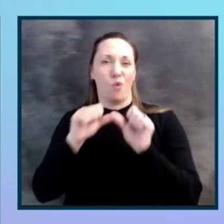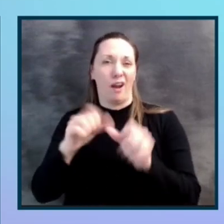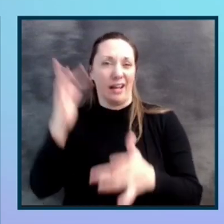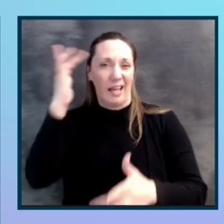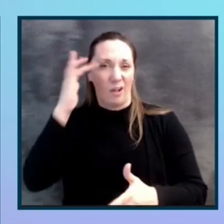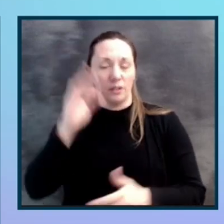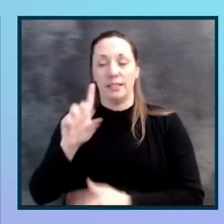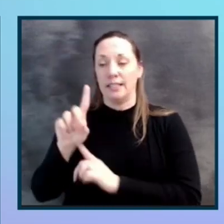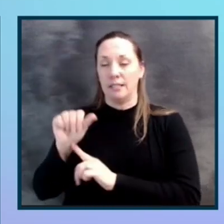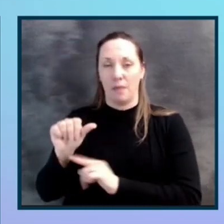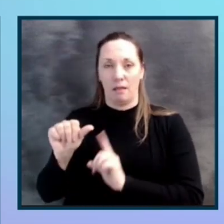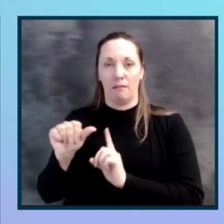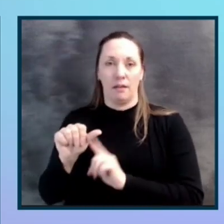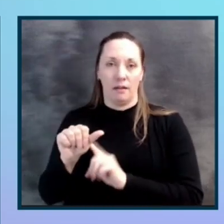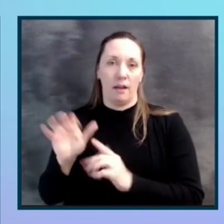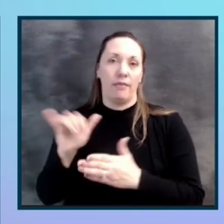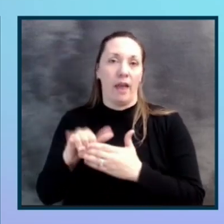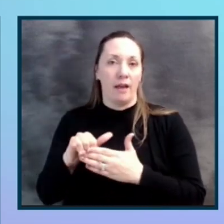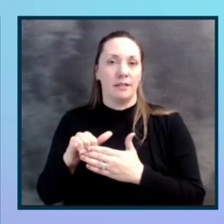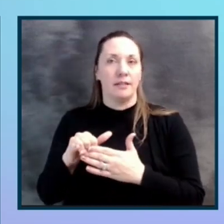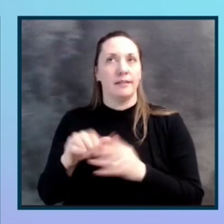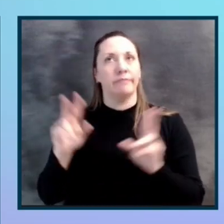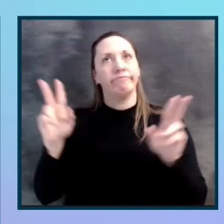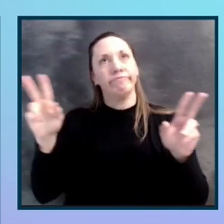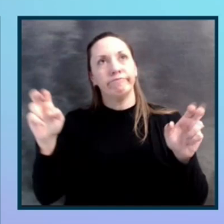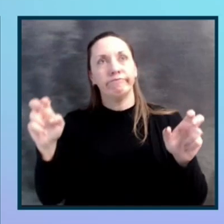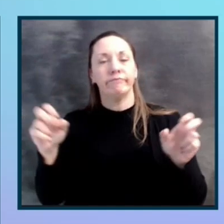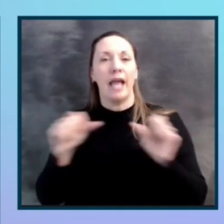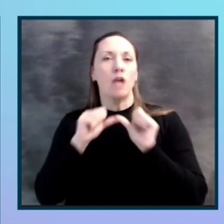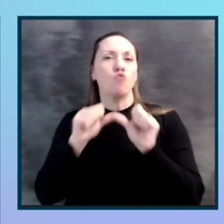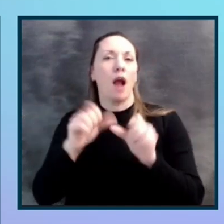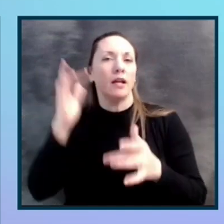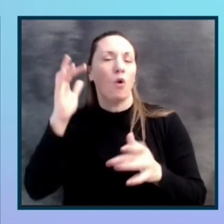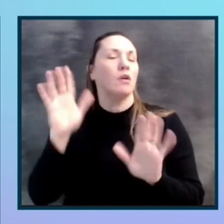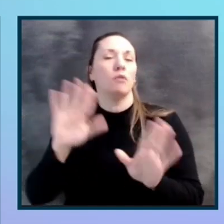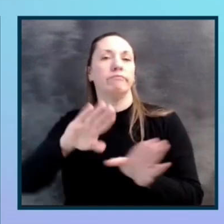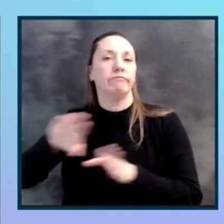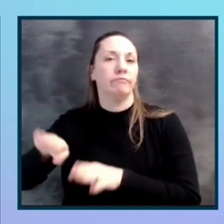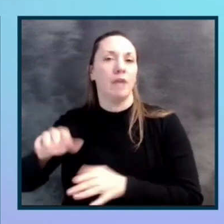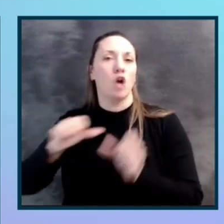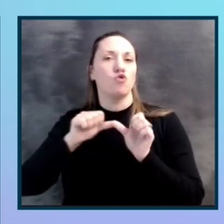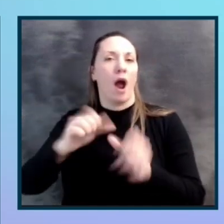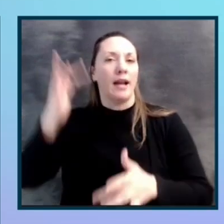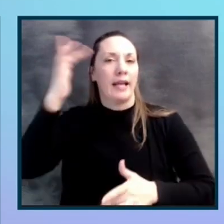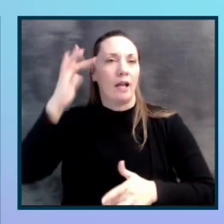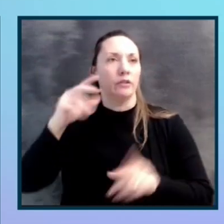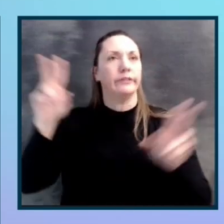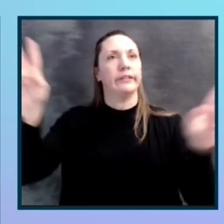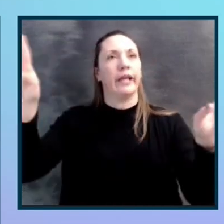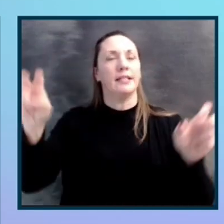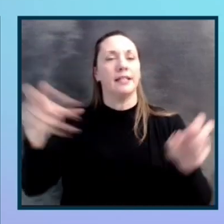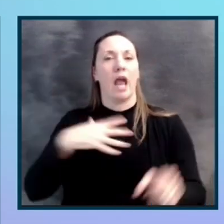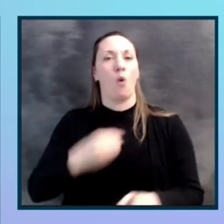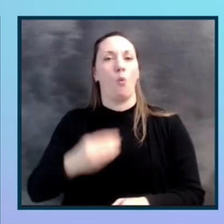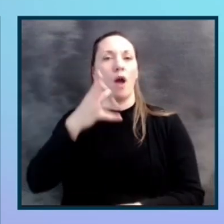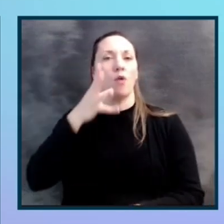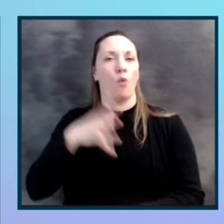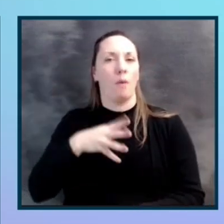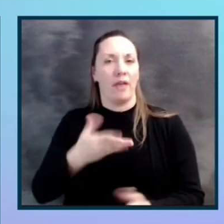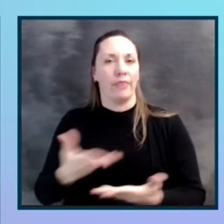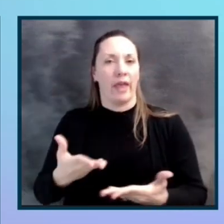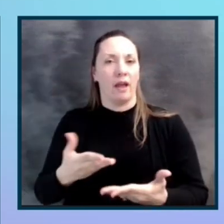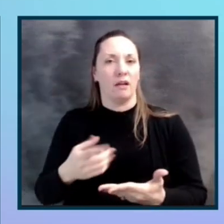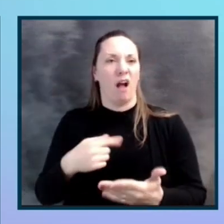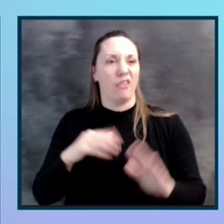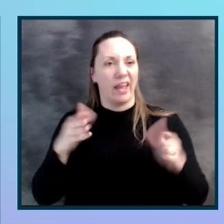disability is like a white, or chronic illness is like a white woman thing. They are the ones who get all the